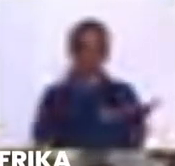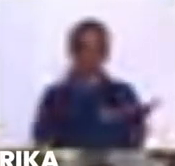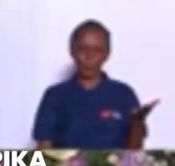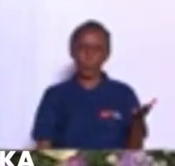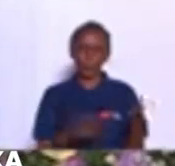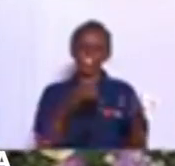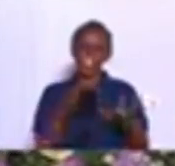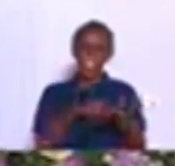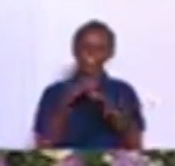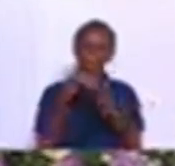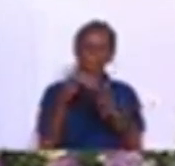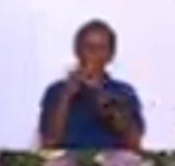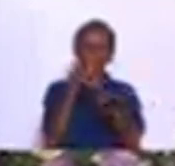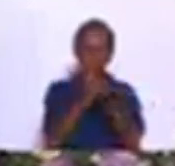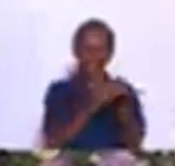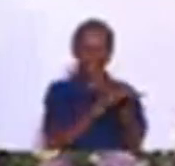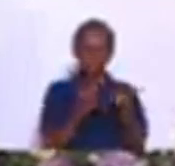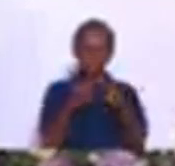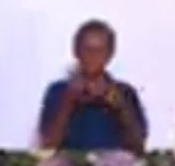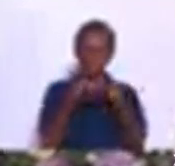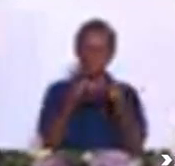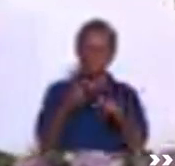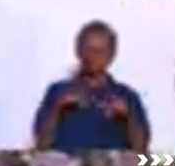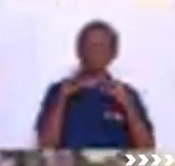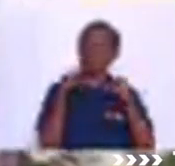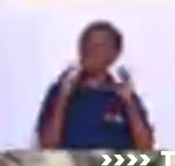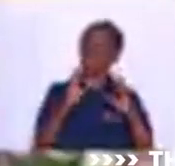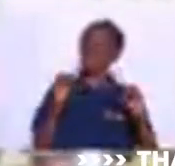When that comes, I am not a pastor.